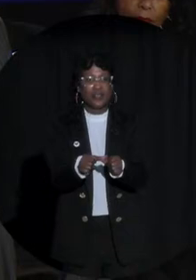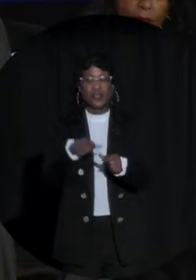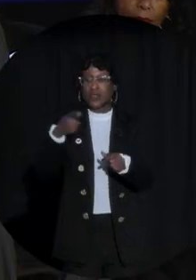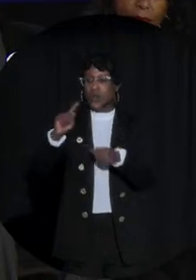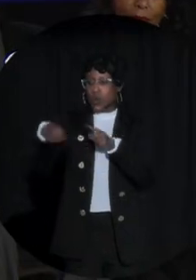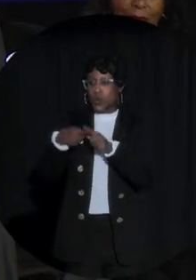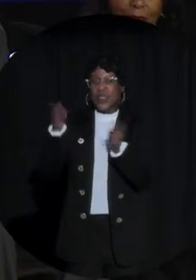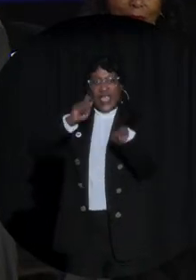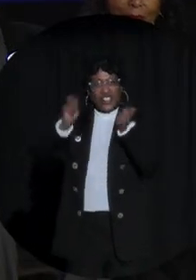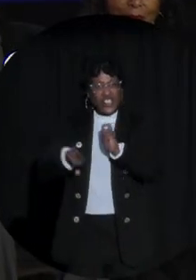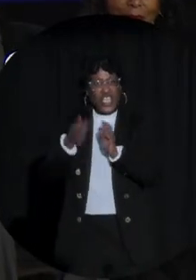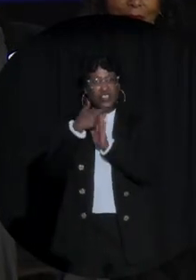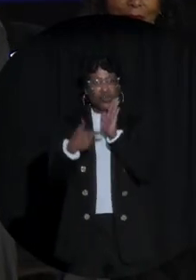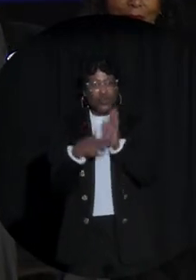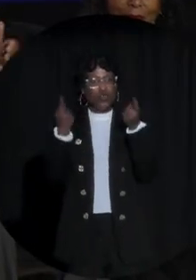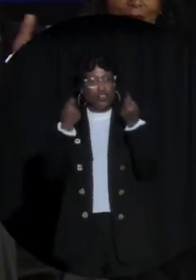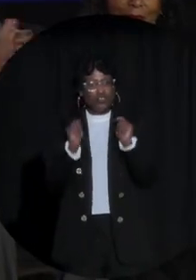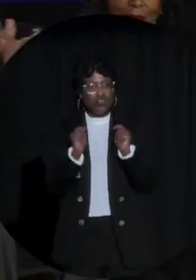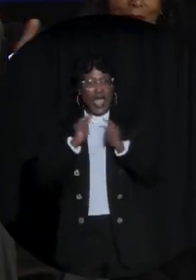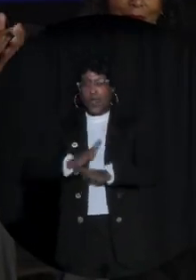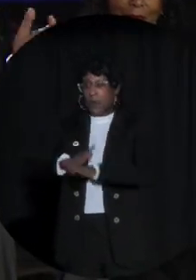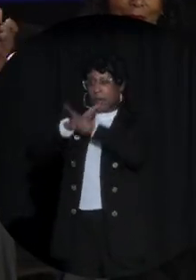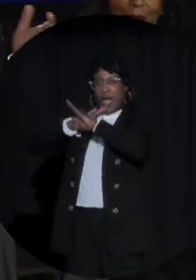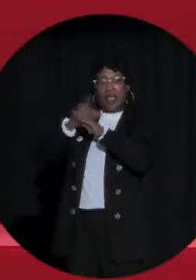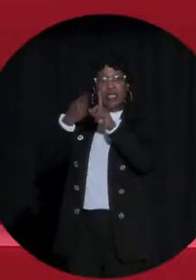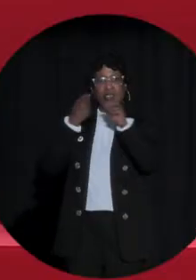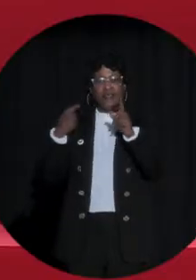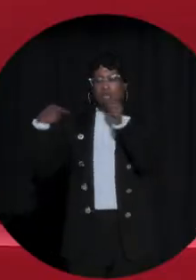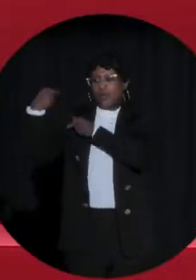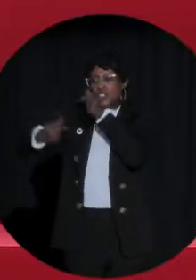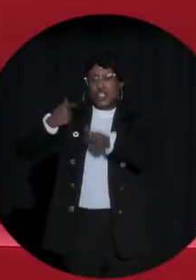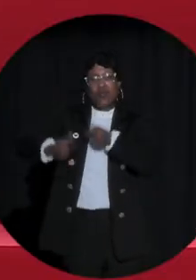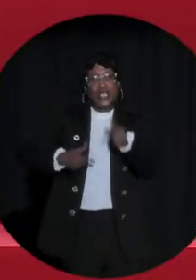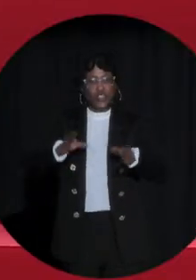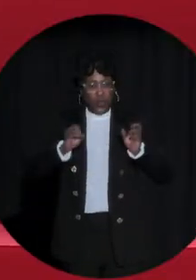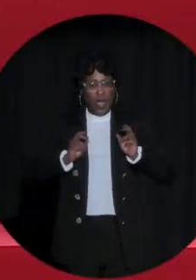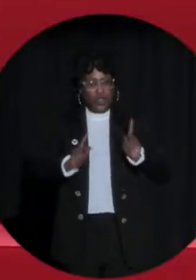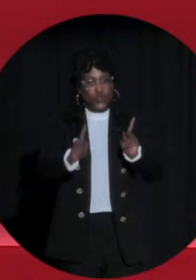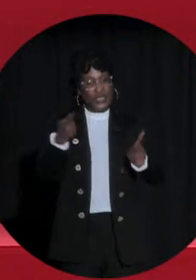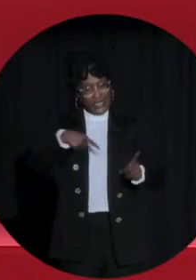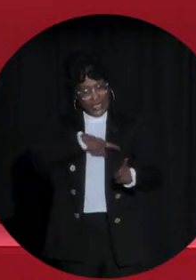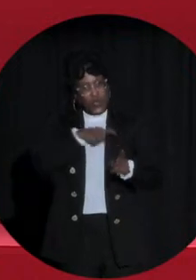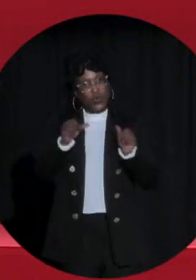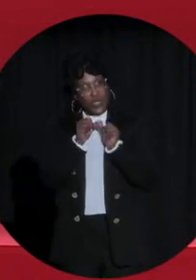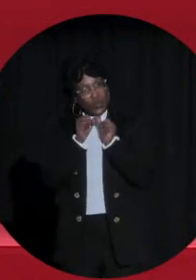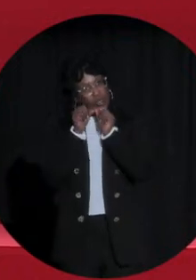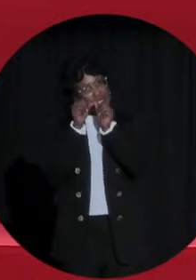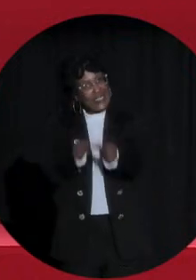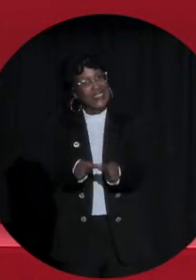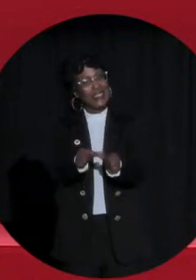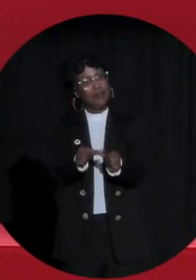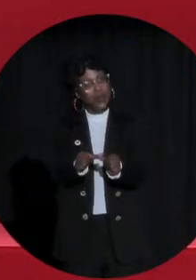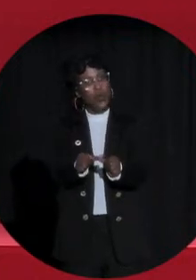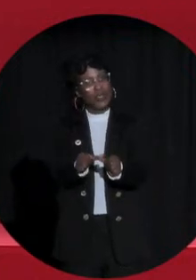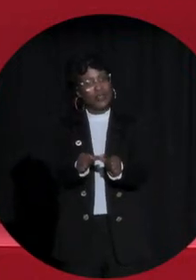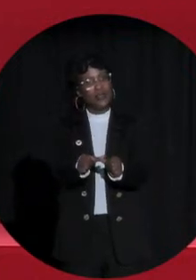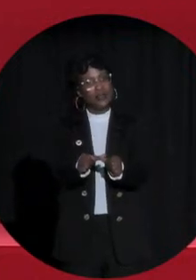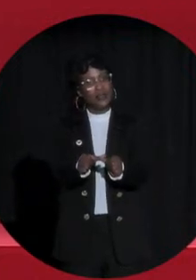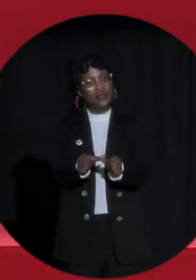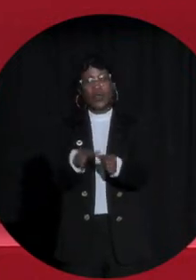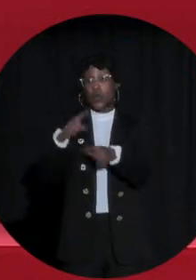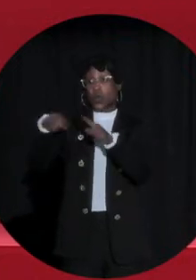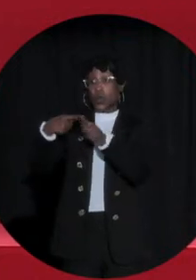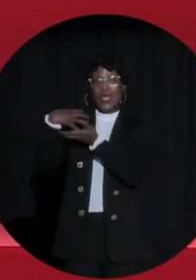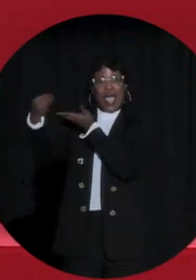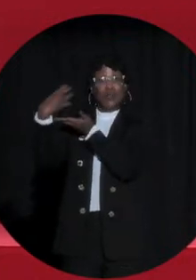11th hour to try to block us from generational opportunity, we'll keep going. When outside forces dismiss our power